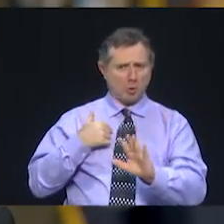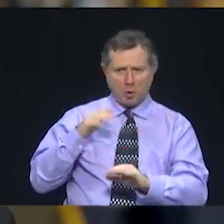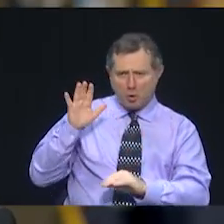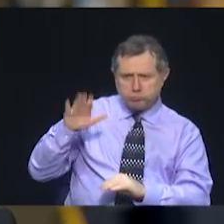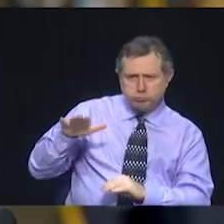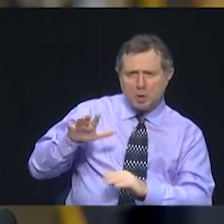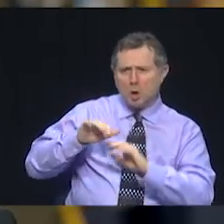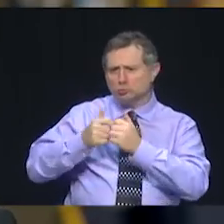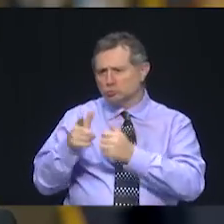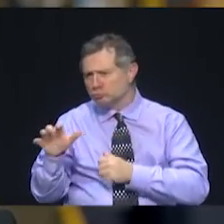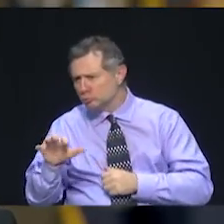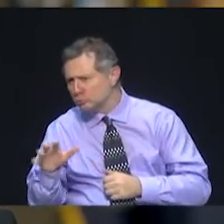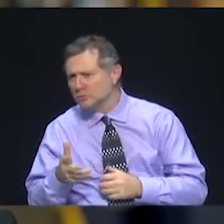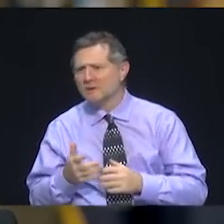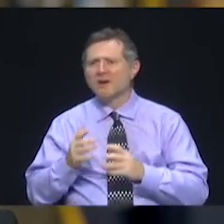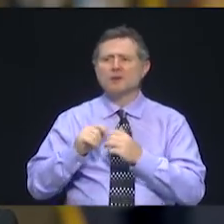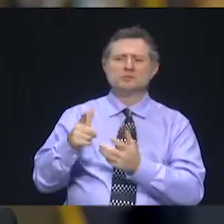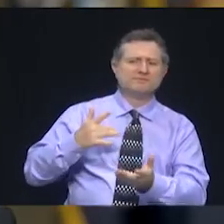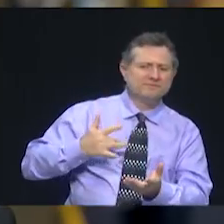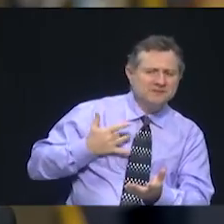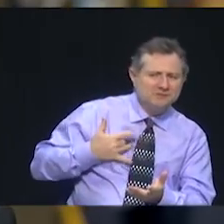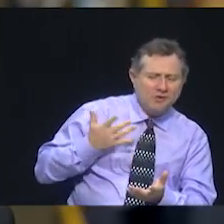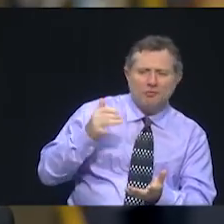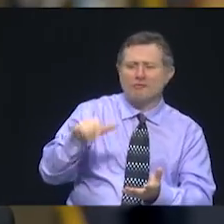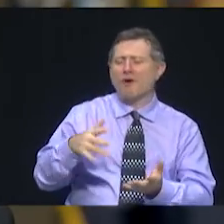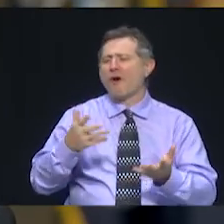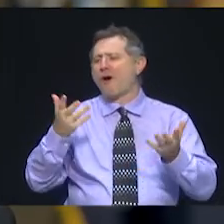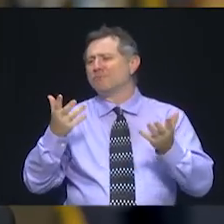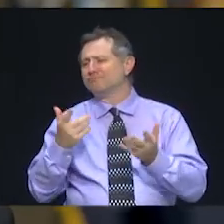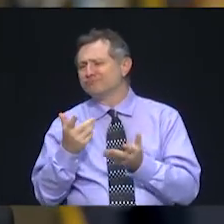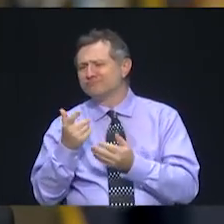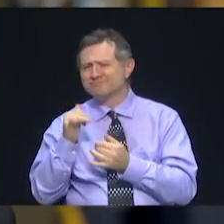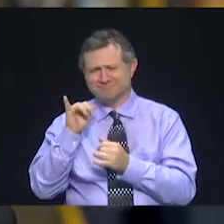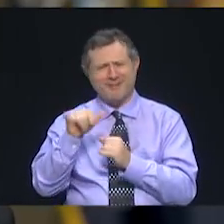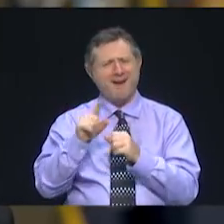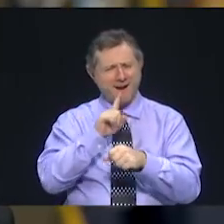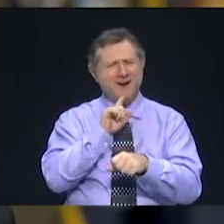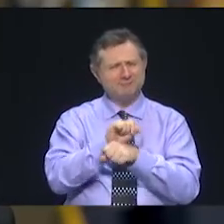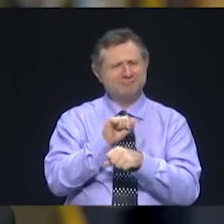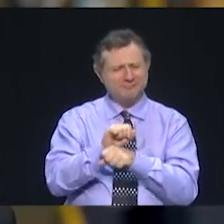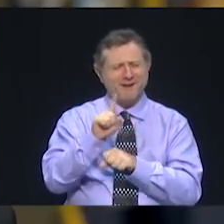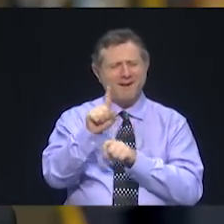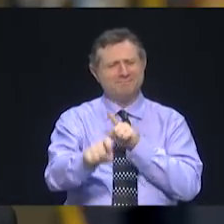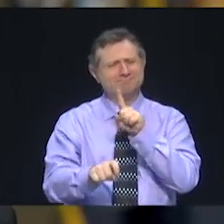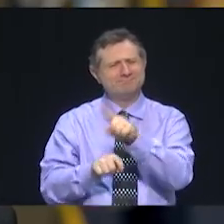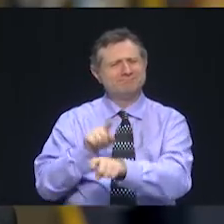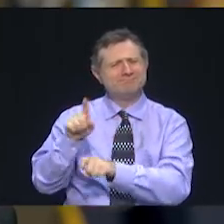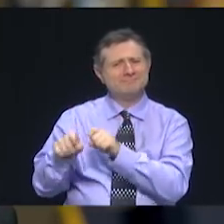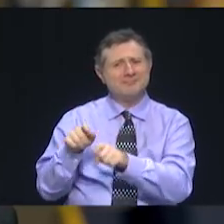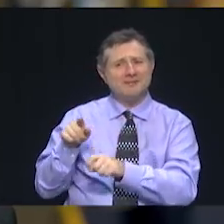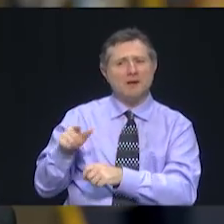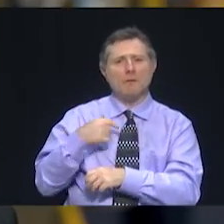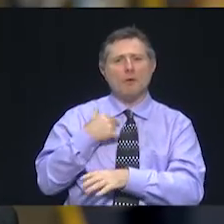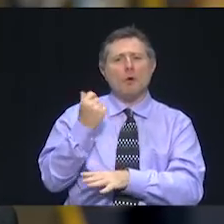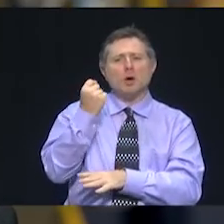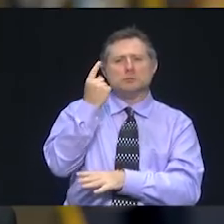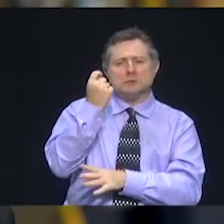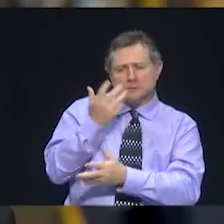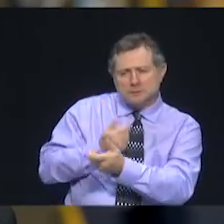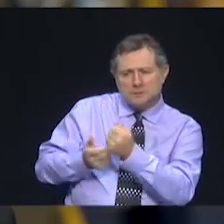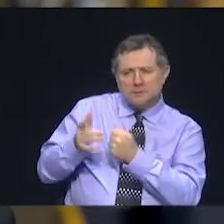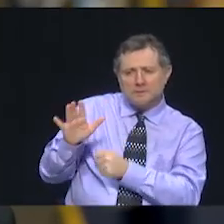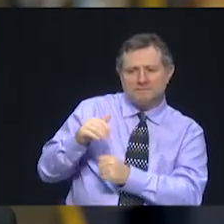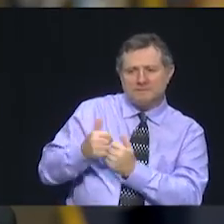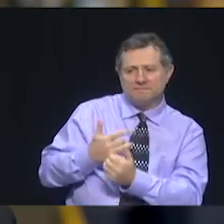doing and how she was feeling. And I did ask questions to try to see if she had positive,